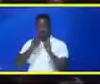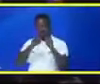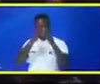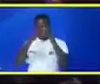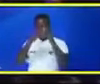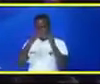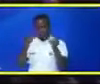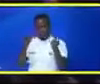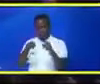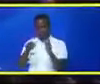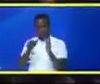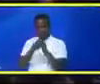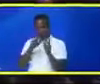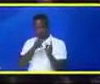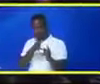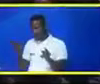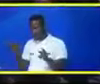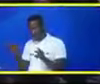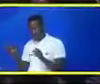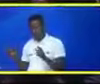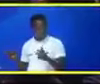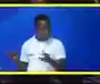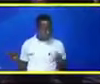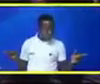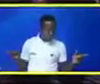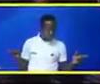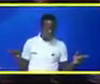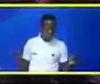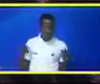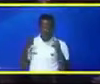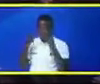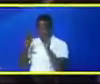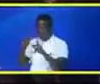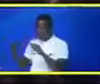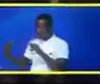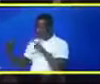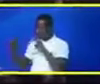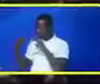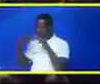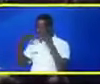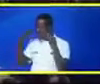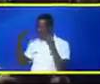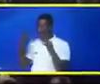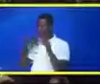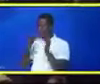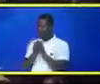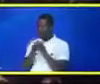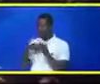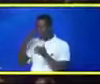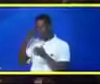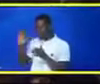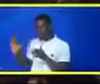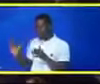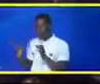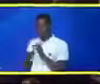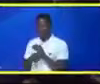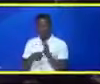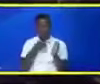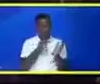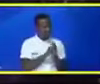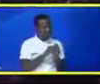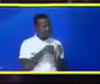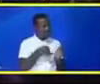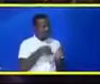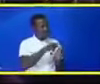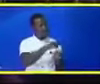And when I turn to my left or my right, I will see someone smiling at me and say, but I do not know you. And he will say, you do not